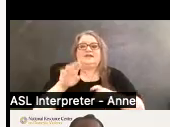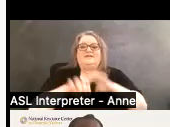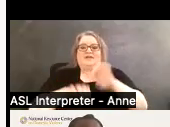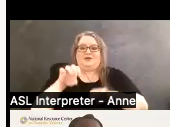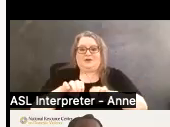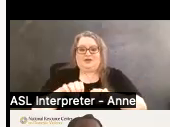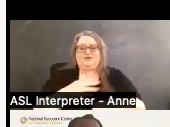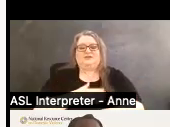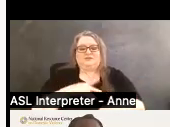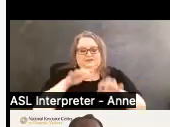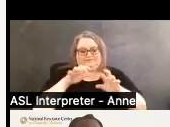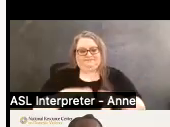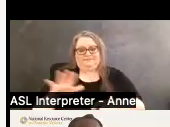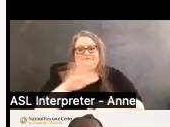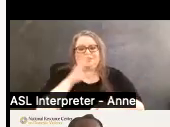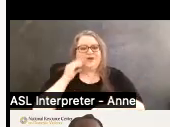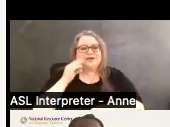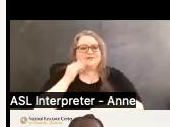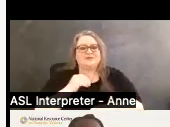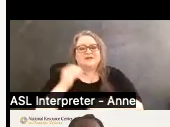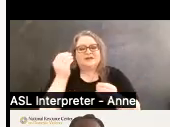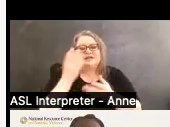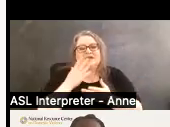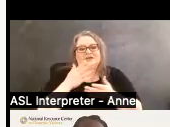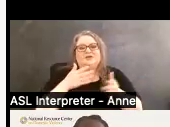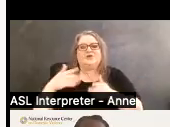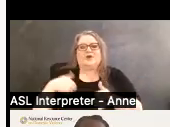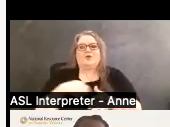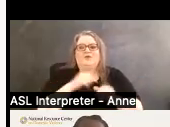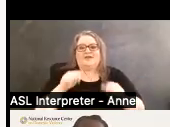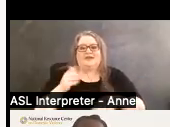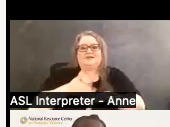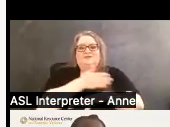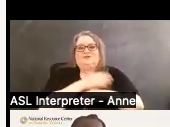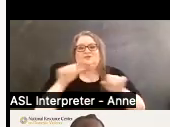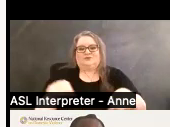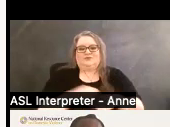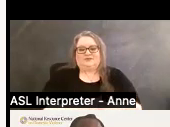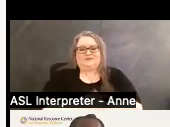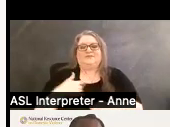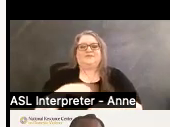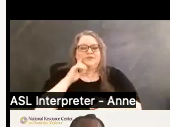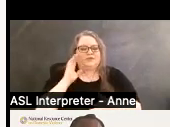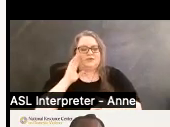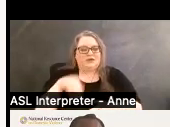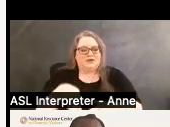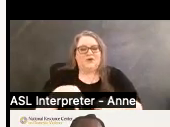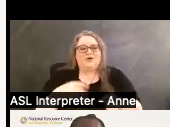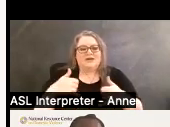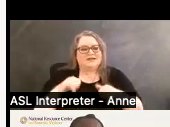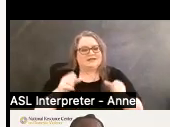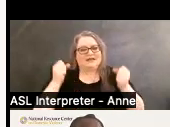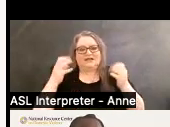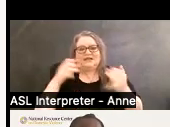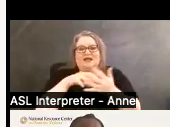Please let us know your experience and ways that we can improve. We know we still have much to